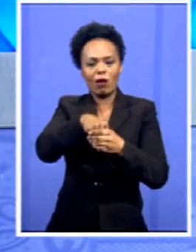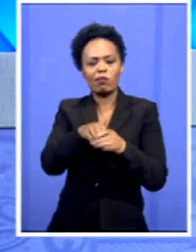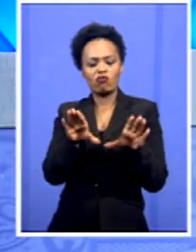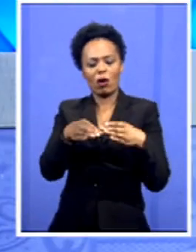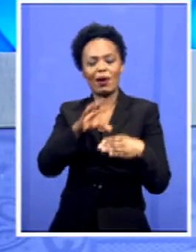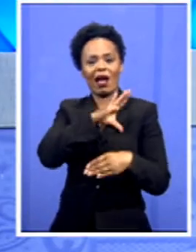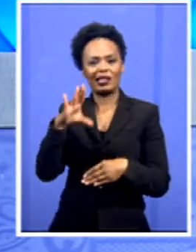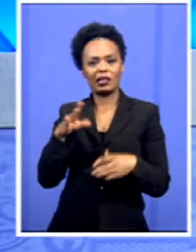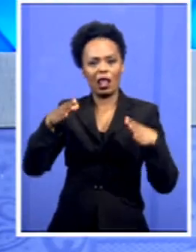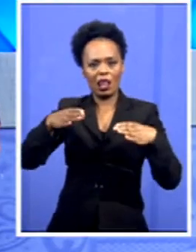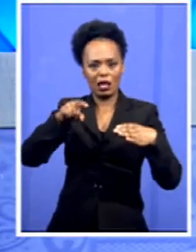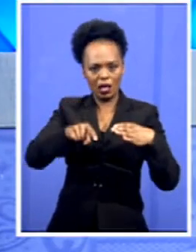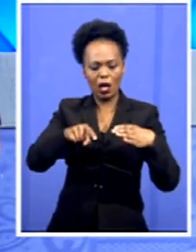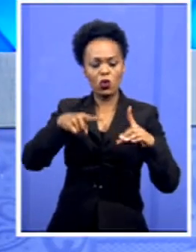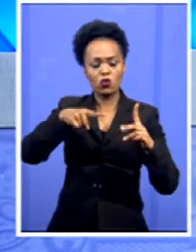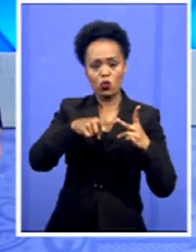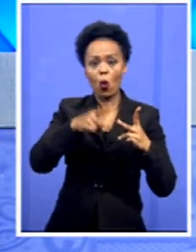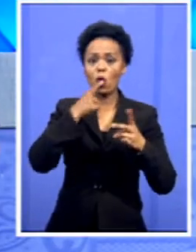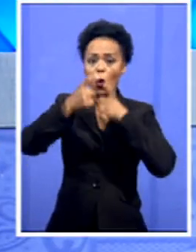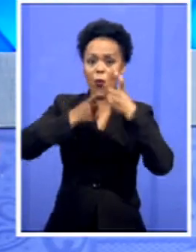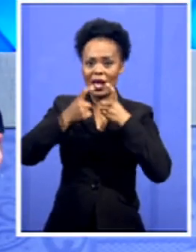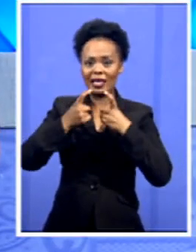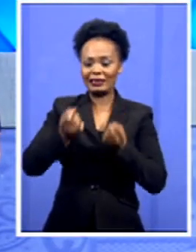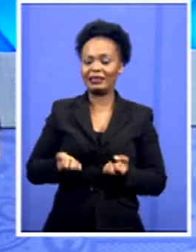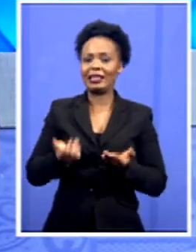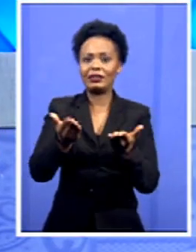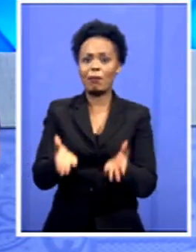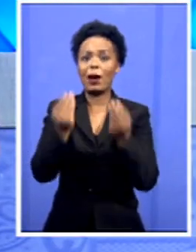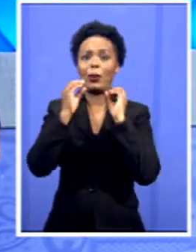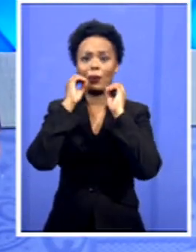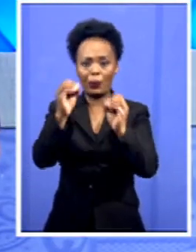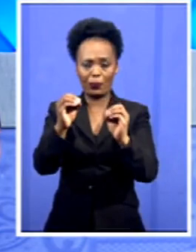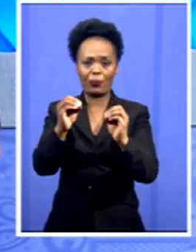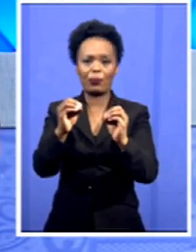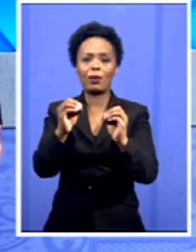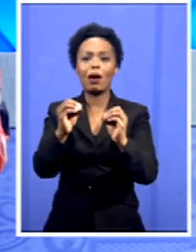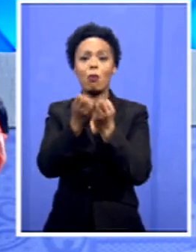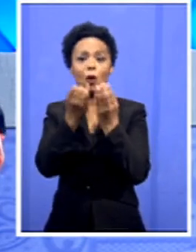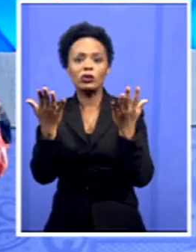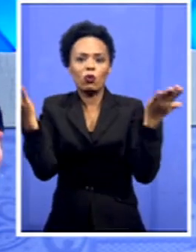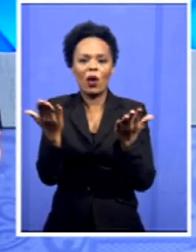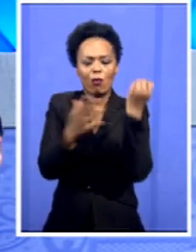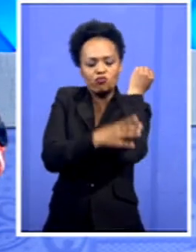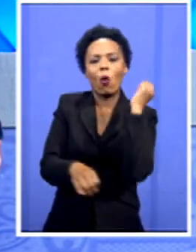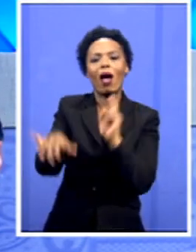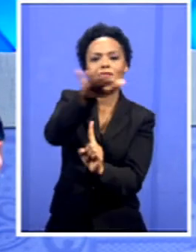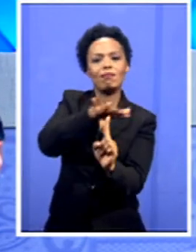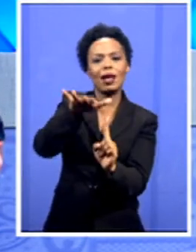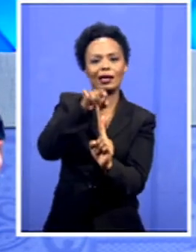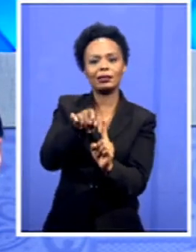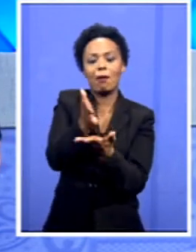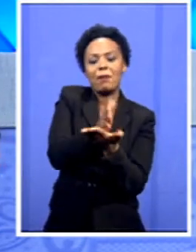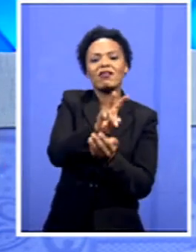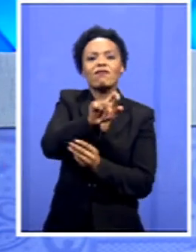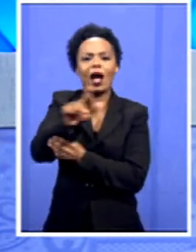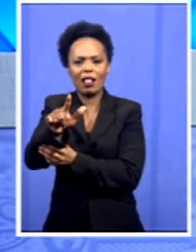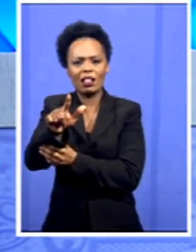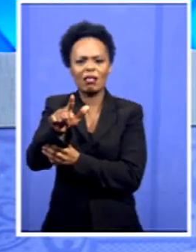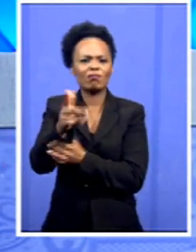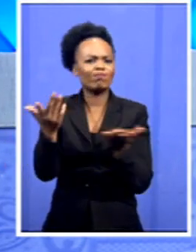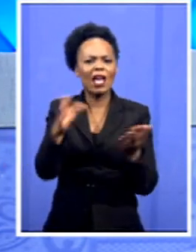and you complain that services are not being delivered to the poorer areas in Midva, what